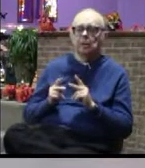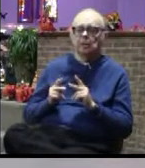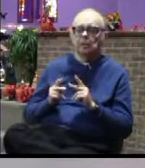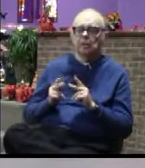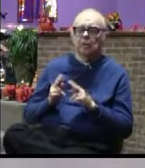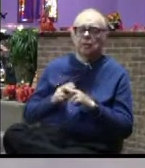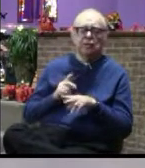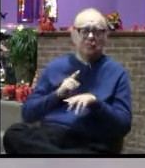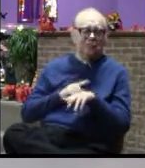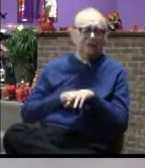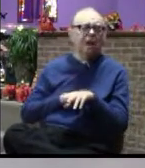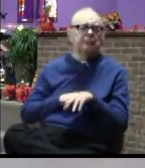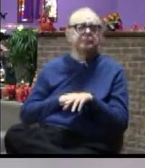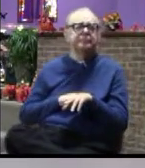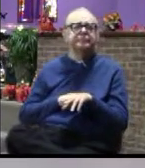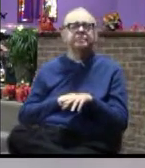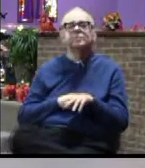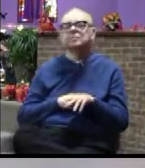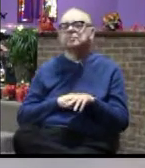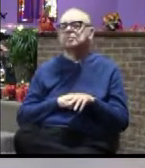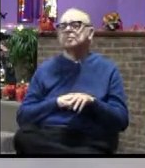in just a short period of time